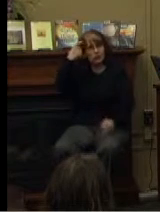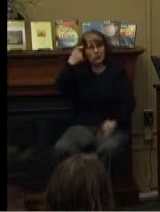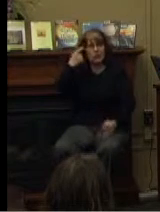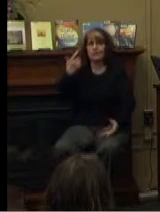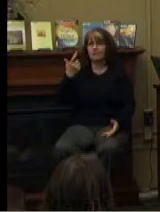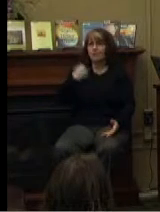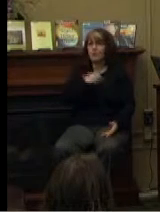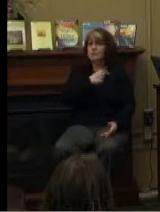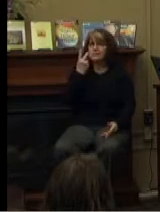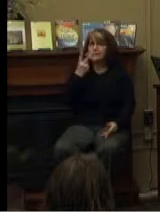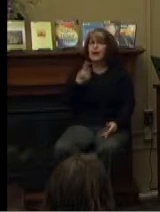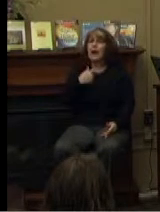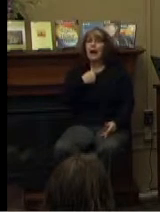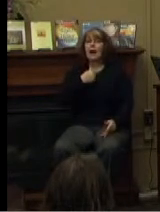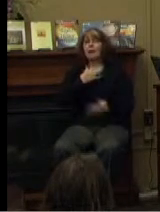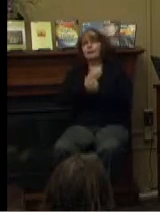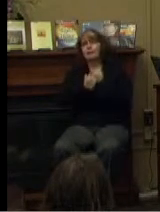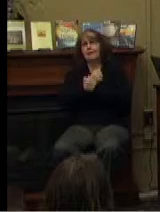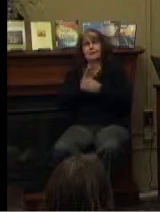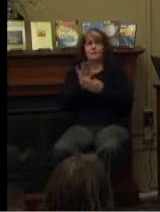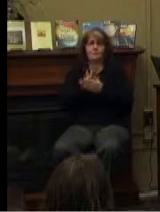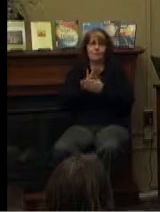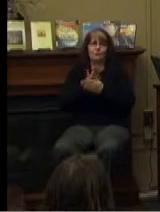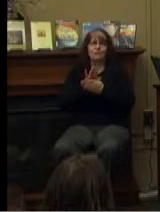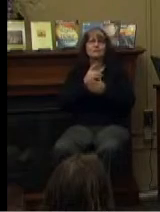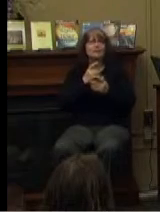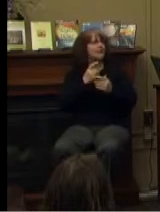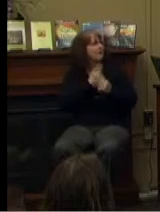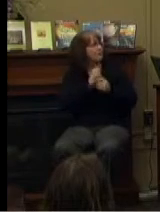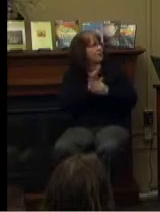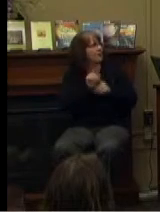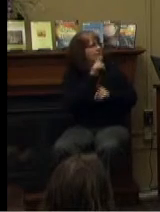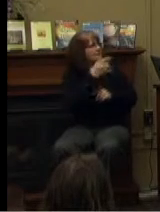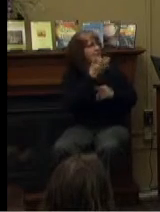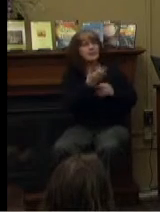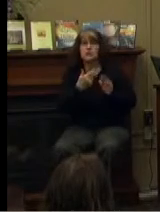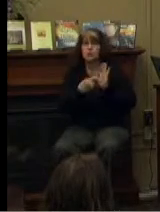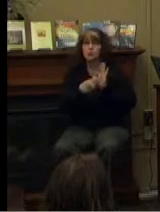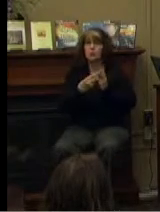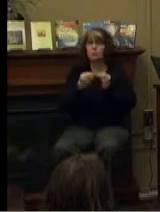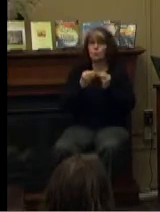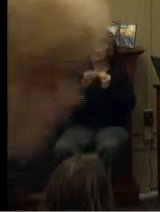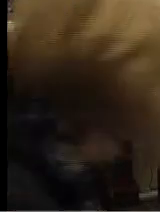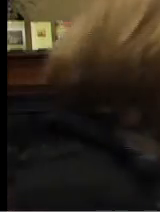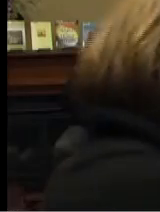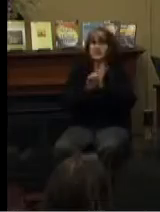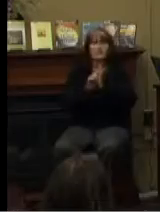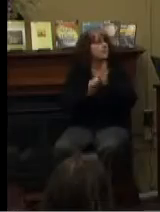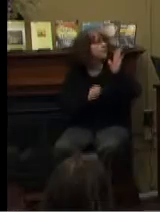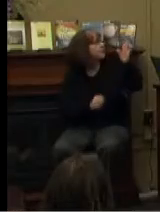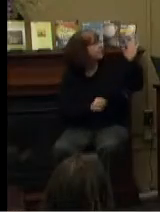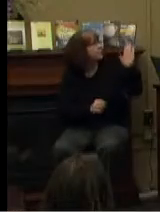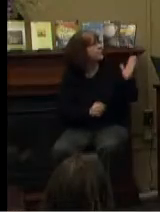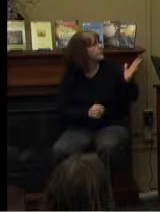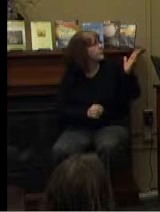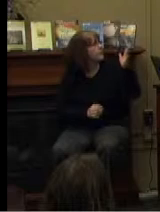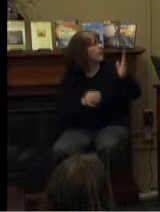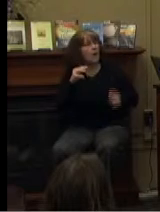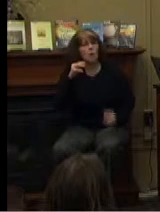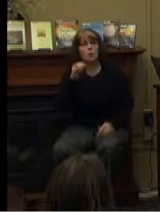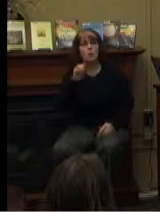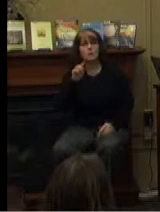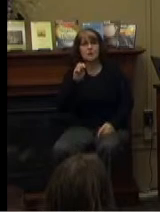And so I'm a movie lover, and I love these kind of movies. So these are some of the ones, Mozart Underwell. These are